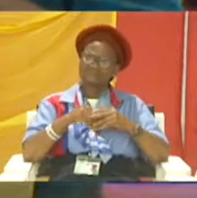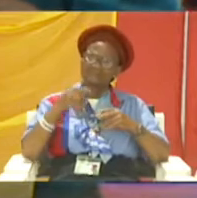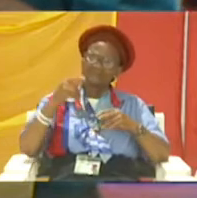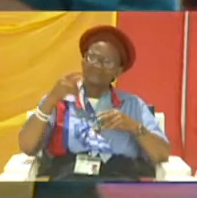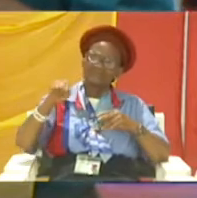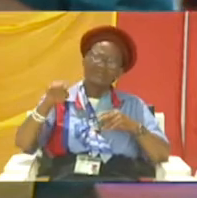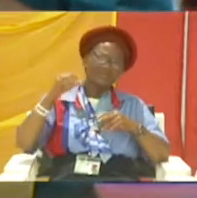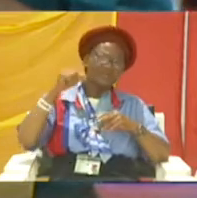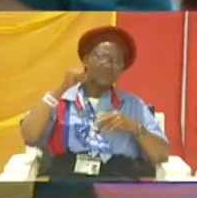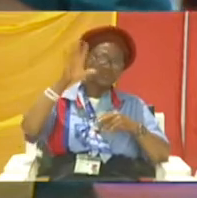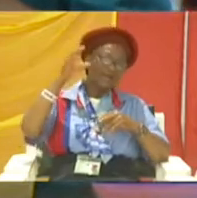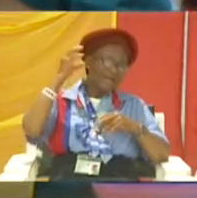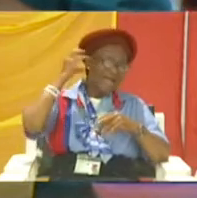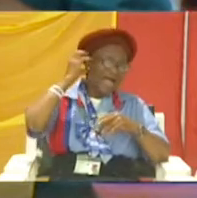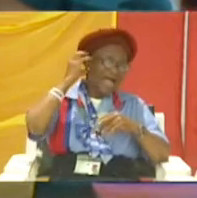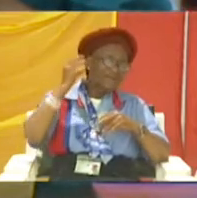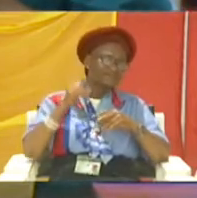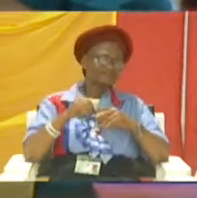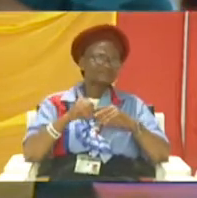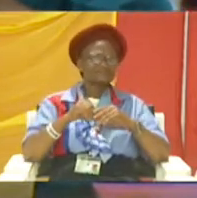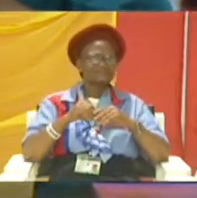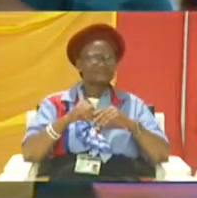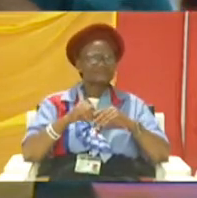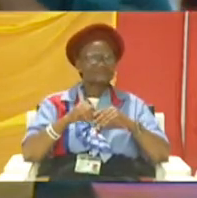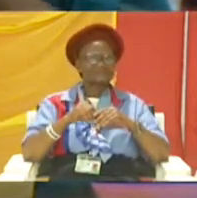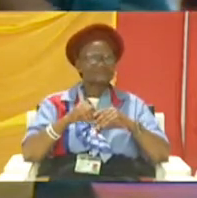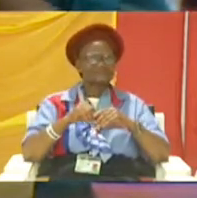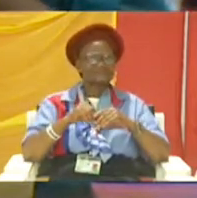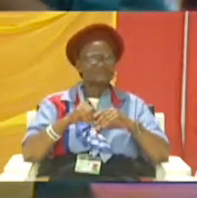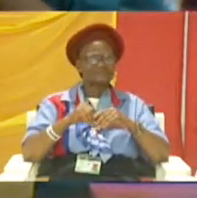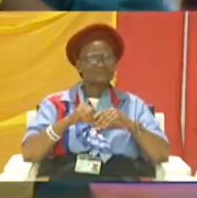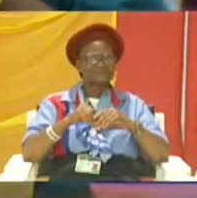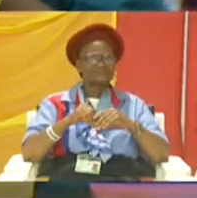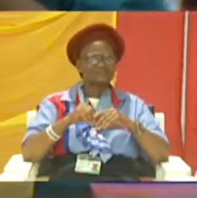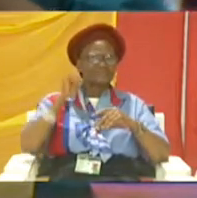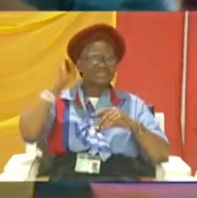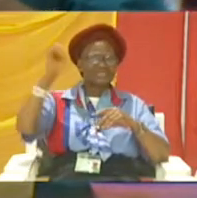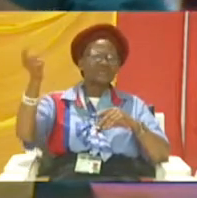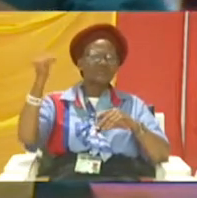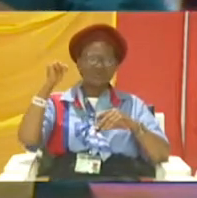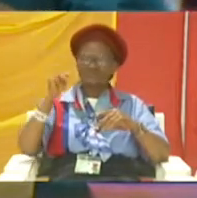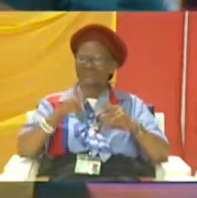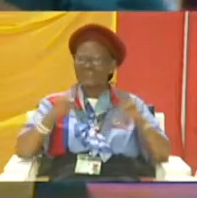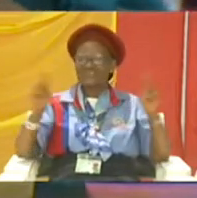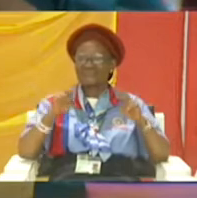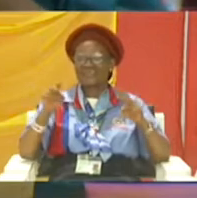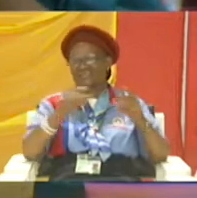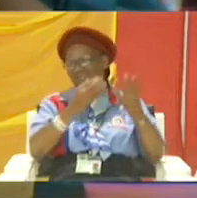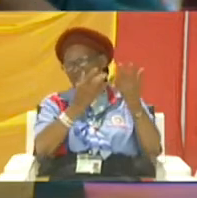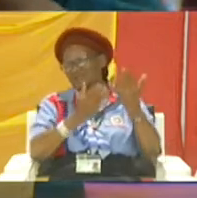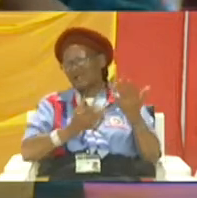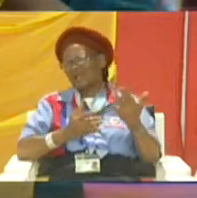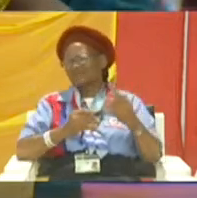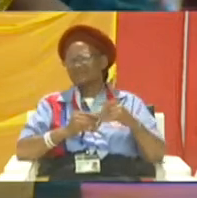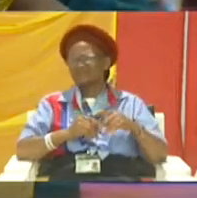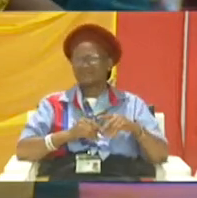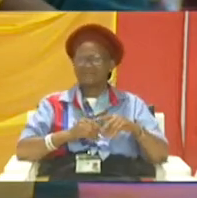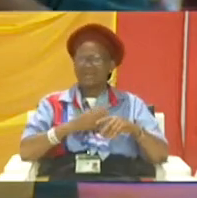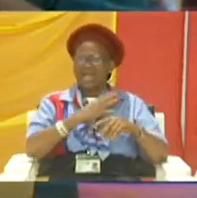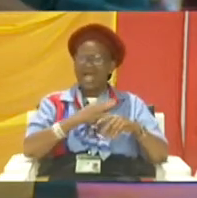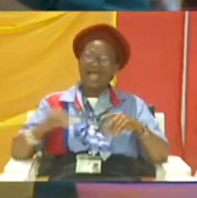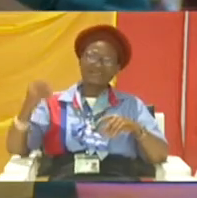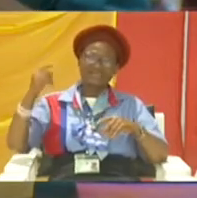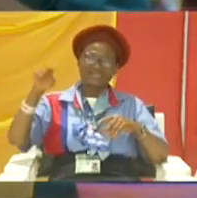woman heard. And of course was very sad. But the husband